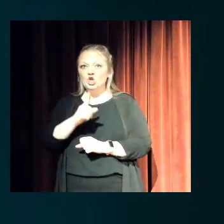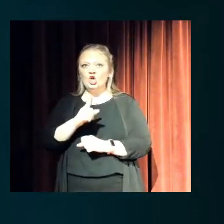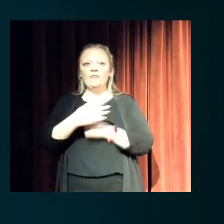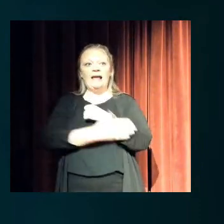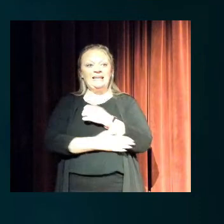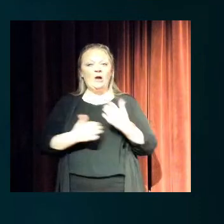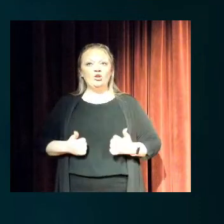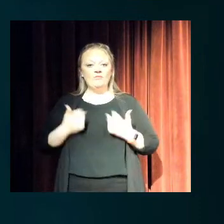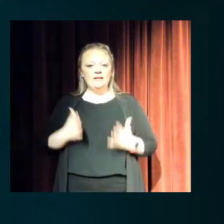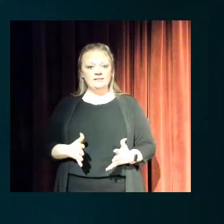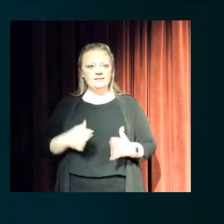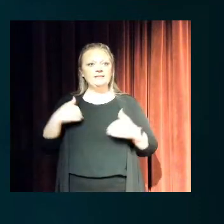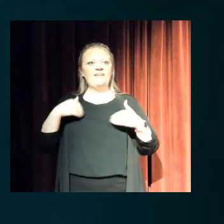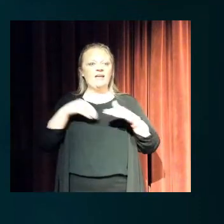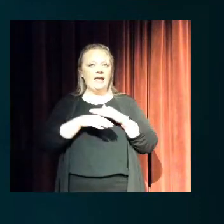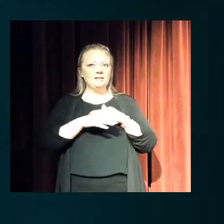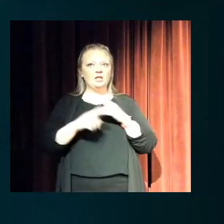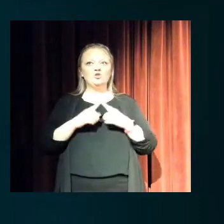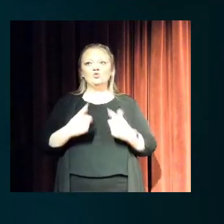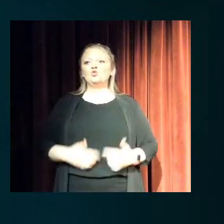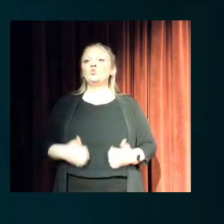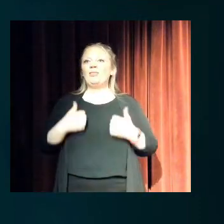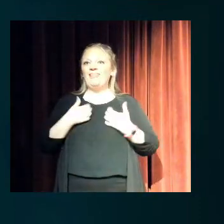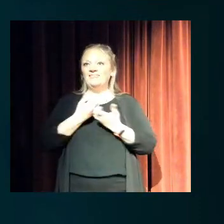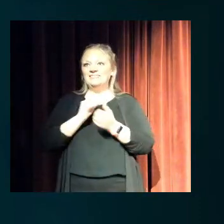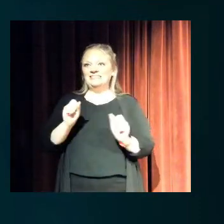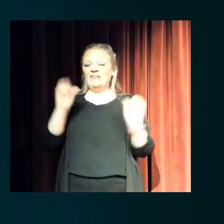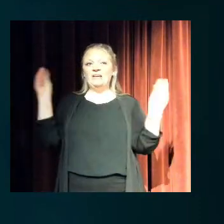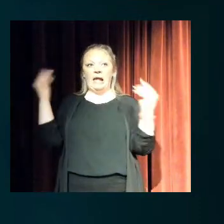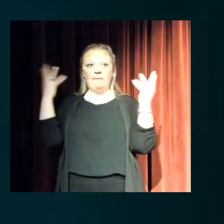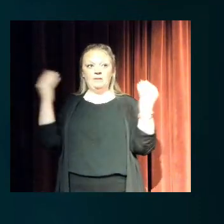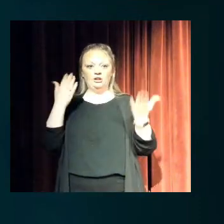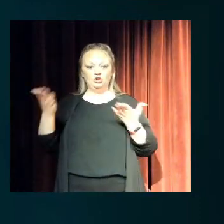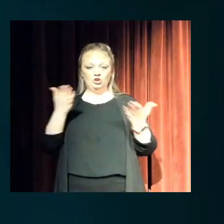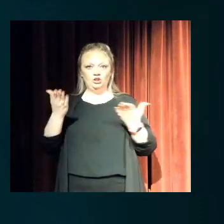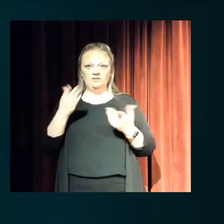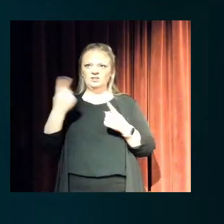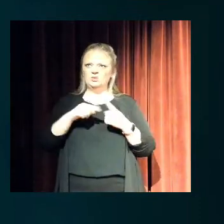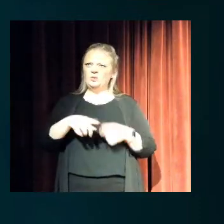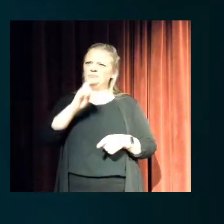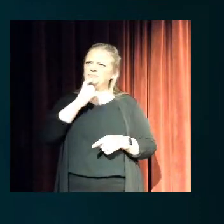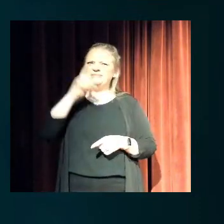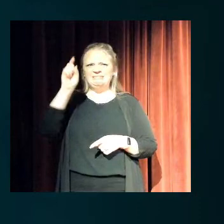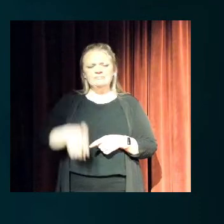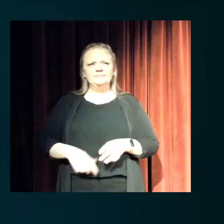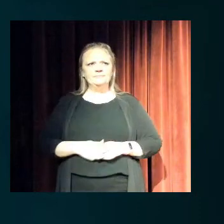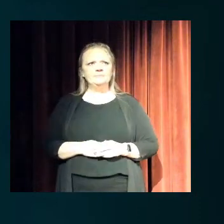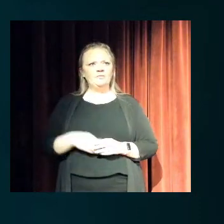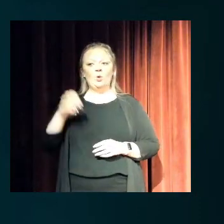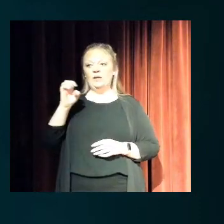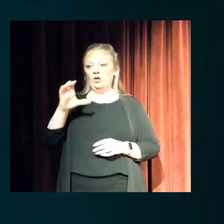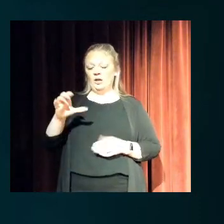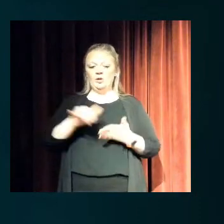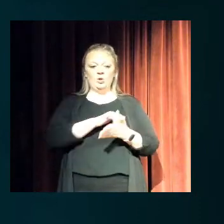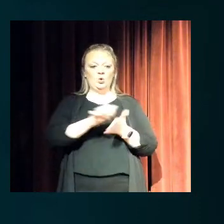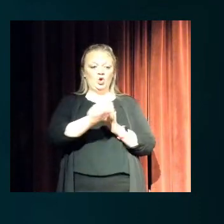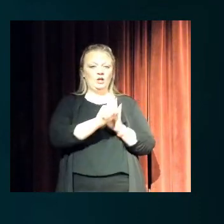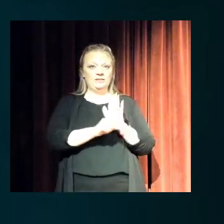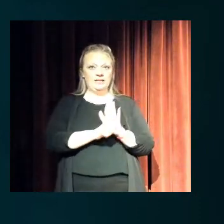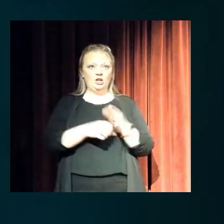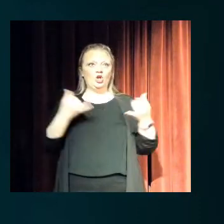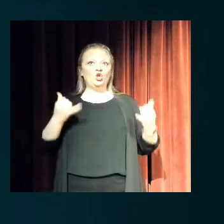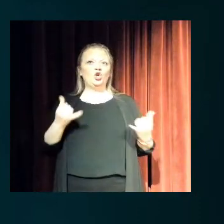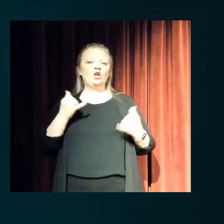have access to life-saving ambulance services when they are critically needed. Erie County and New York State are